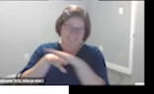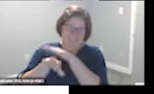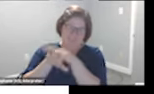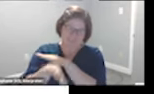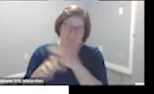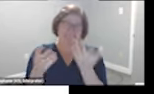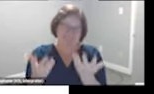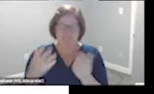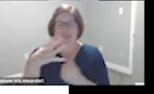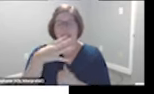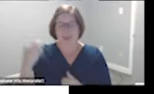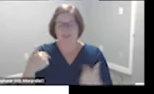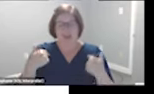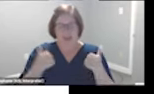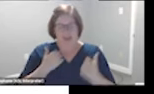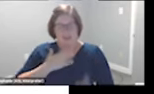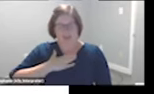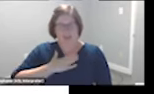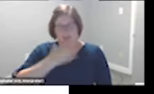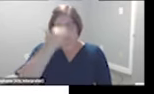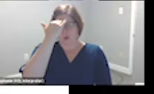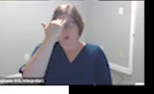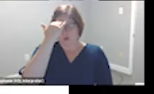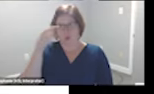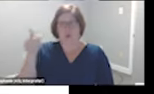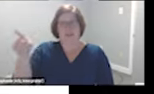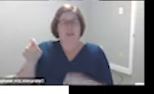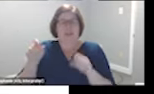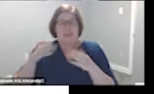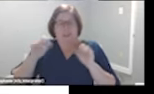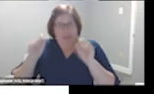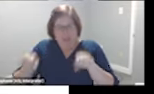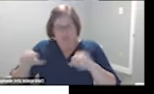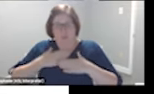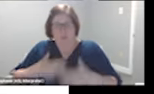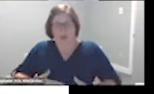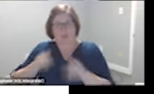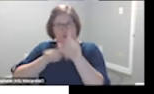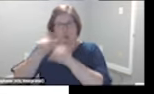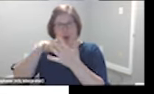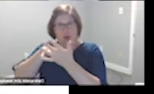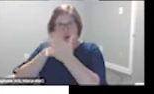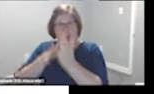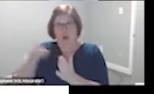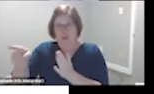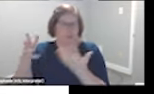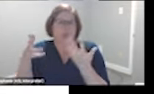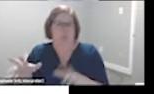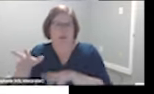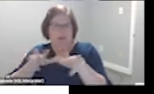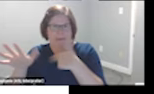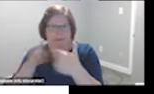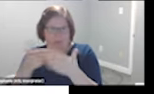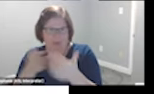also personally know able-bodied astronomers who do not like hiking. But the heart of this activity is to try to leave the